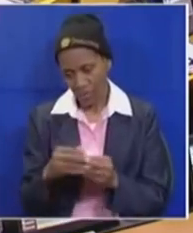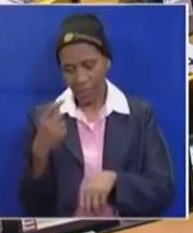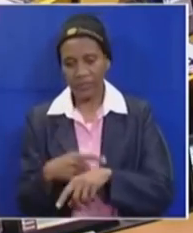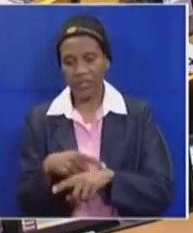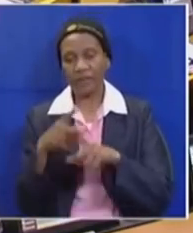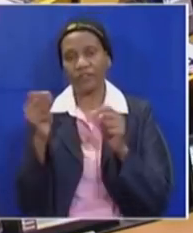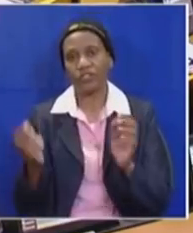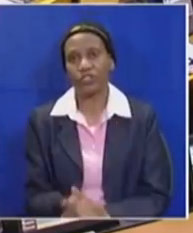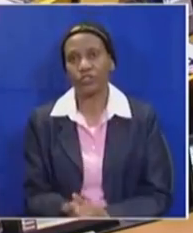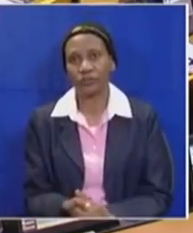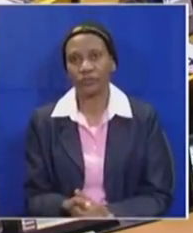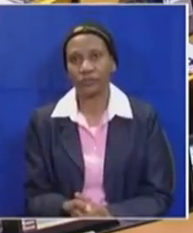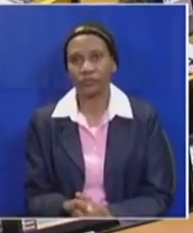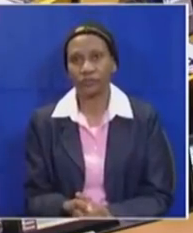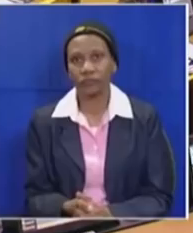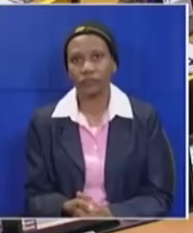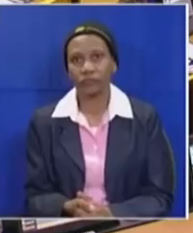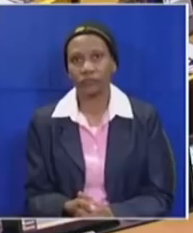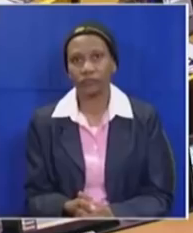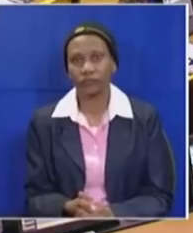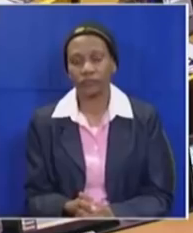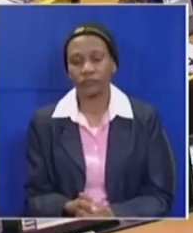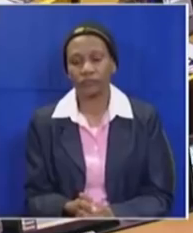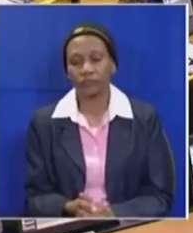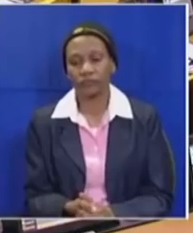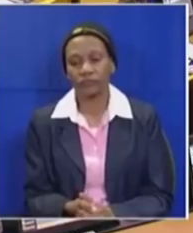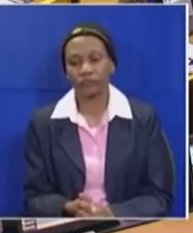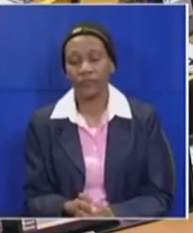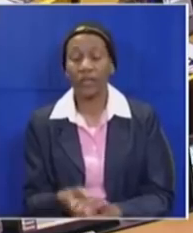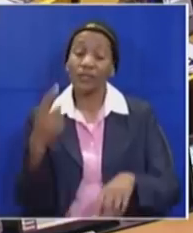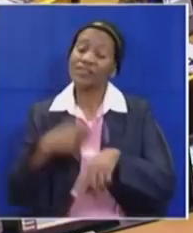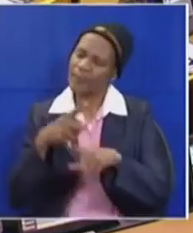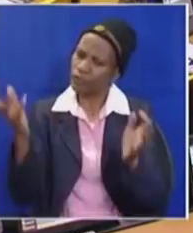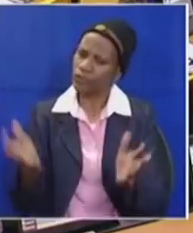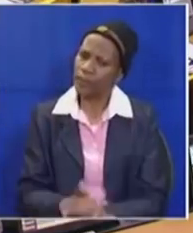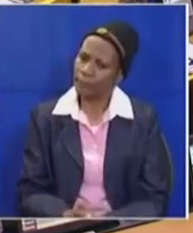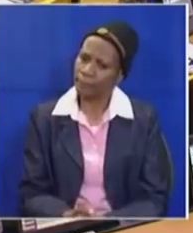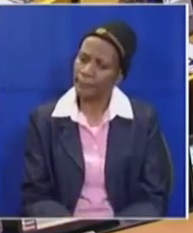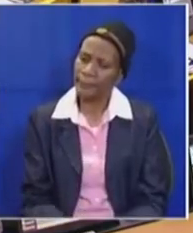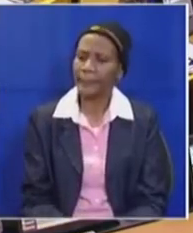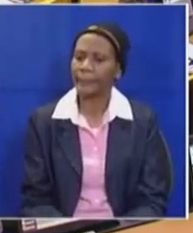Reserve Bank can be nationalized. As a leader of government, sir. Your term has expired, ma'am.